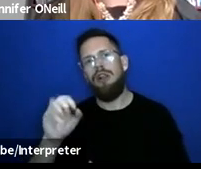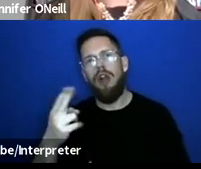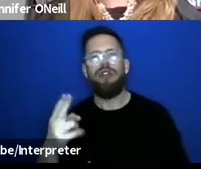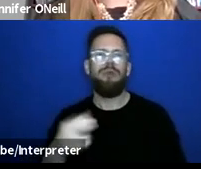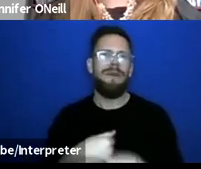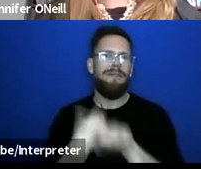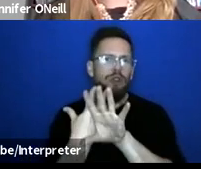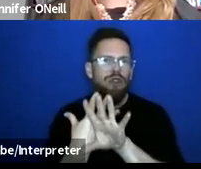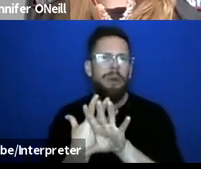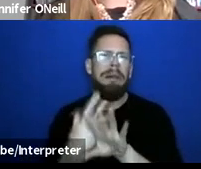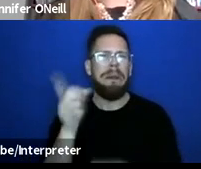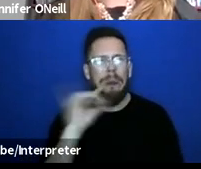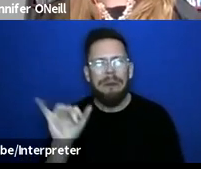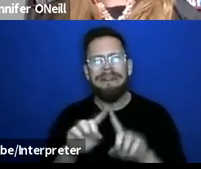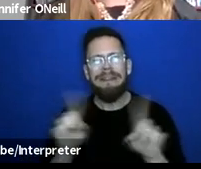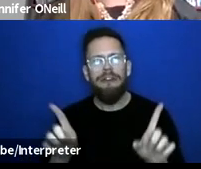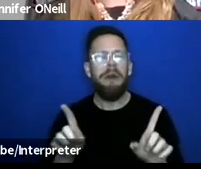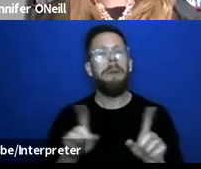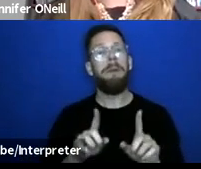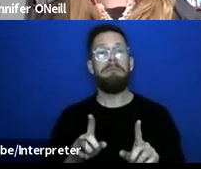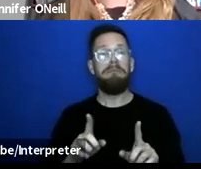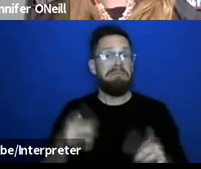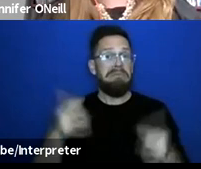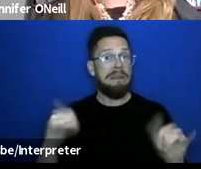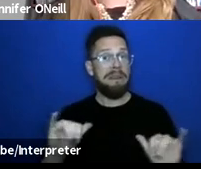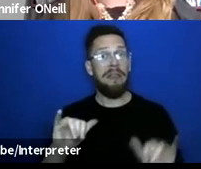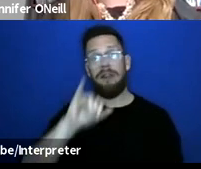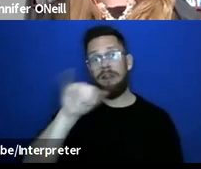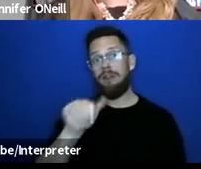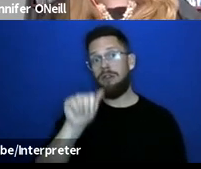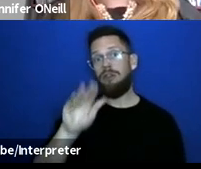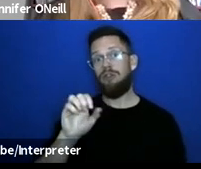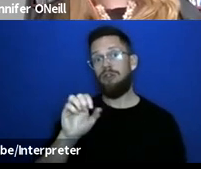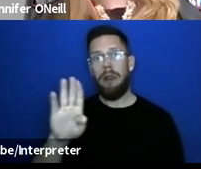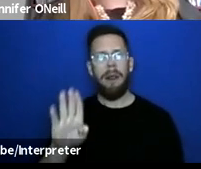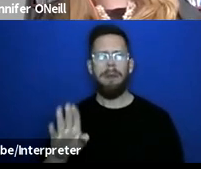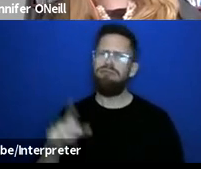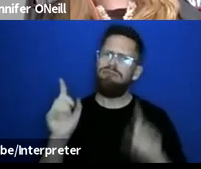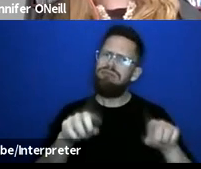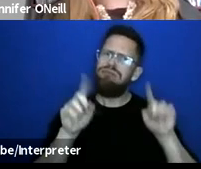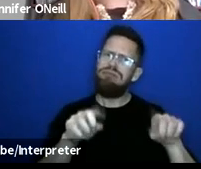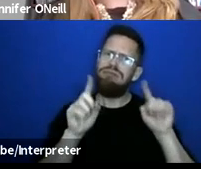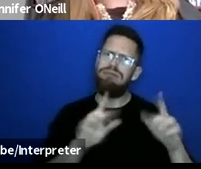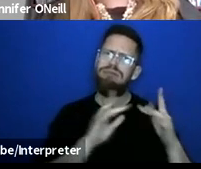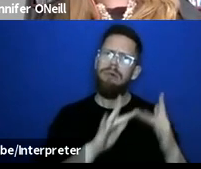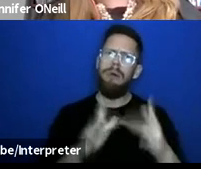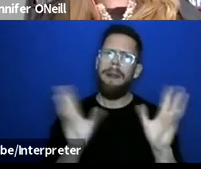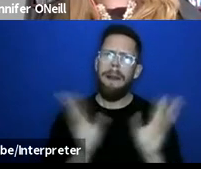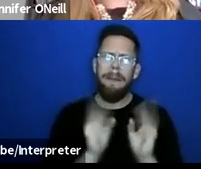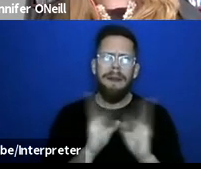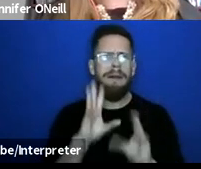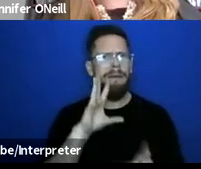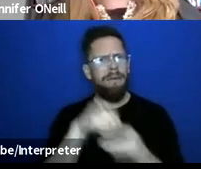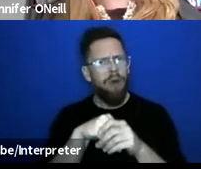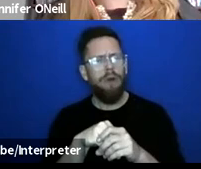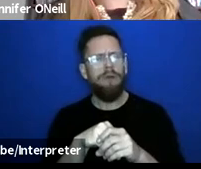us, but I know Jacob's been very diligent in attending all the online meetings and being a part of it. So I kind